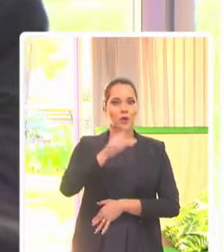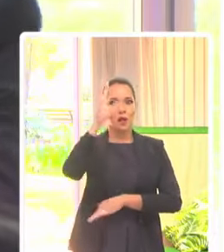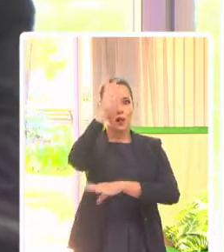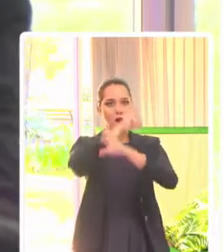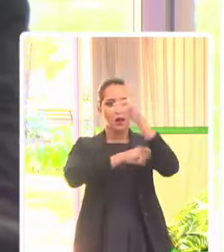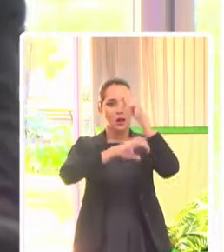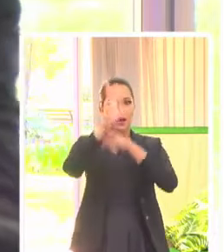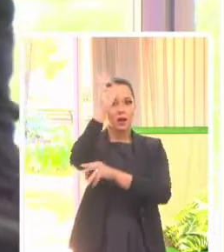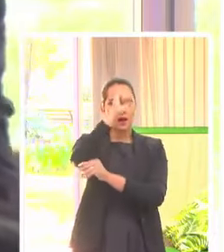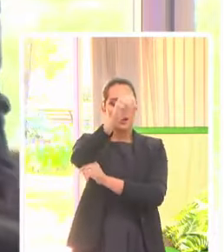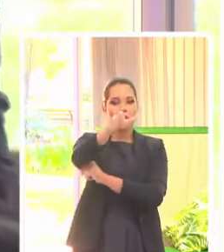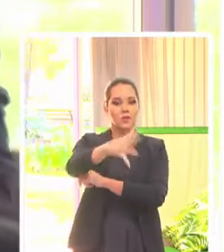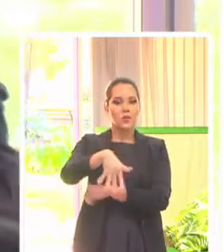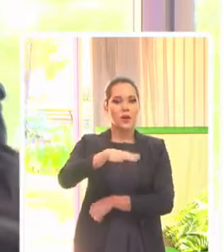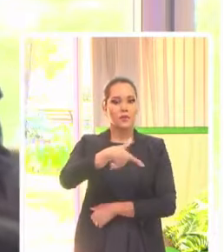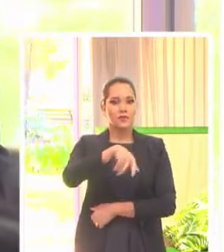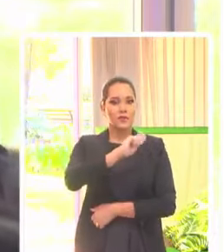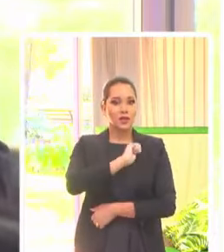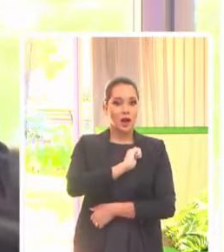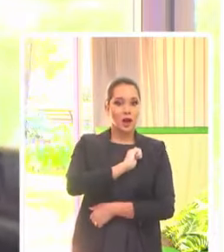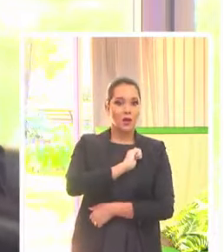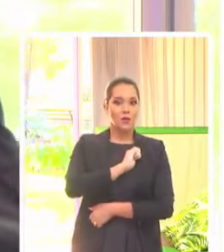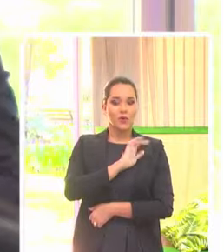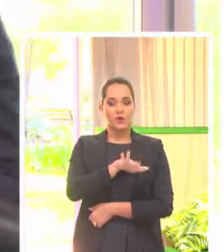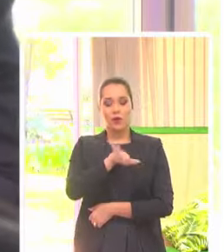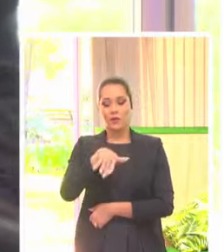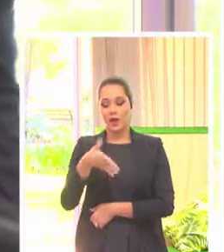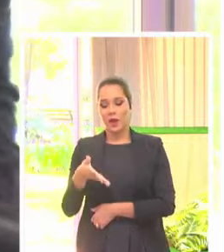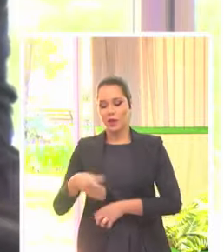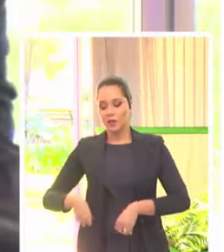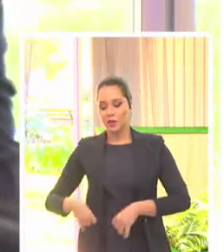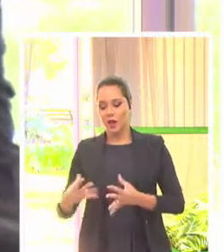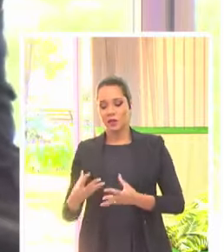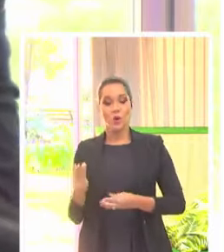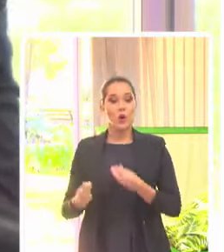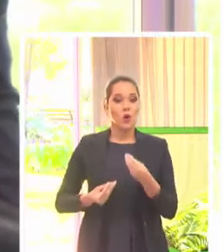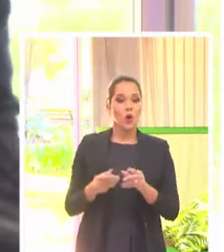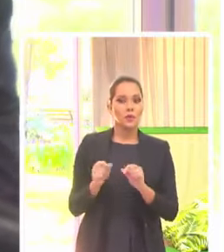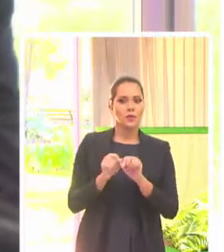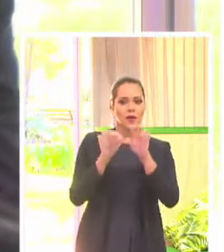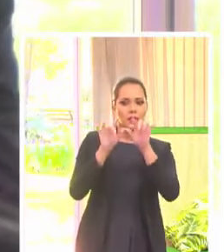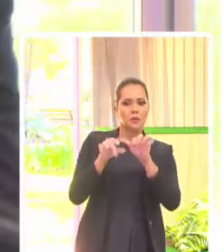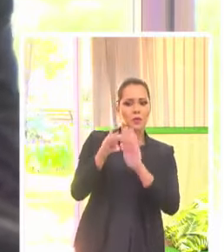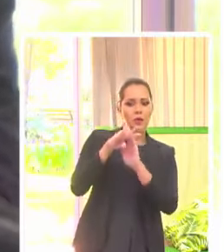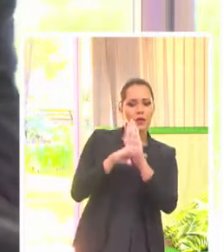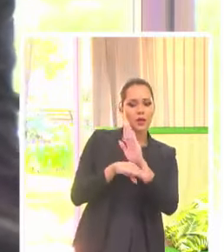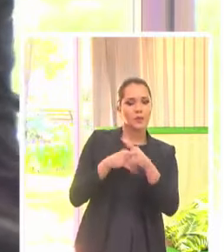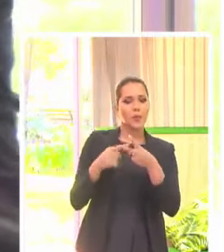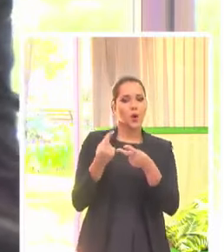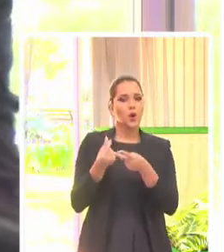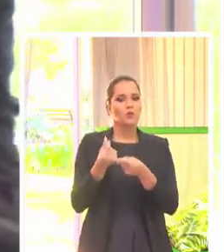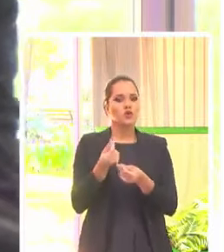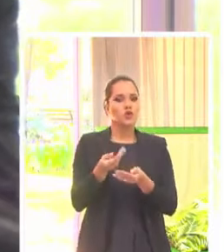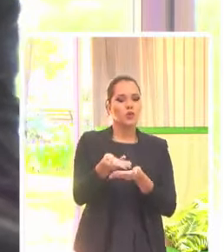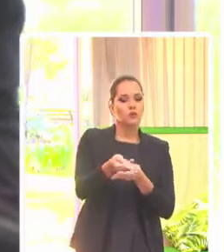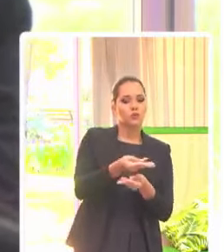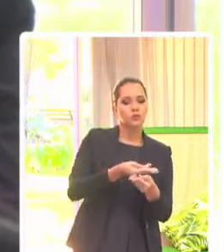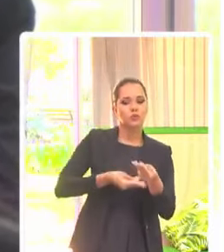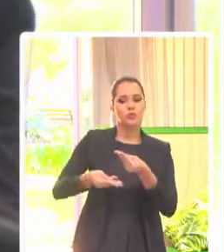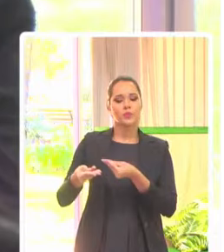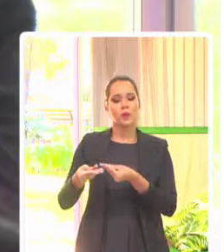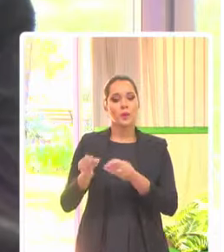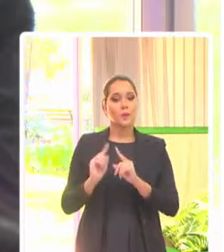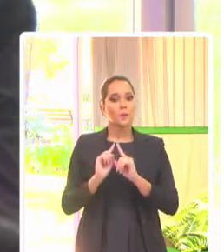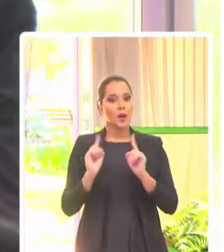to be on the expenditure side. So how do you run a program, and how do you transfer the money? But the